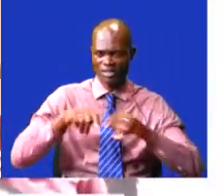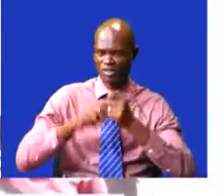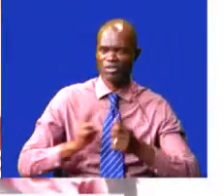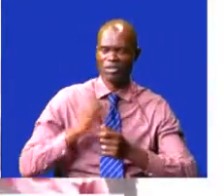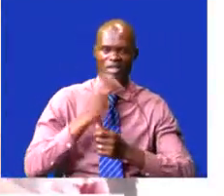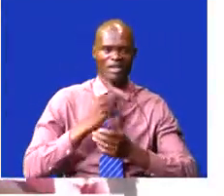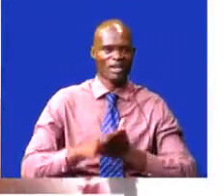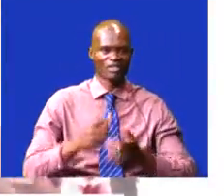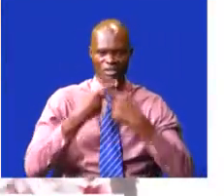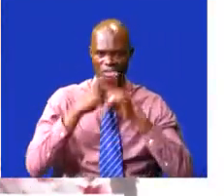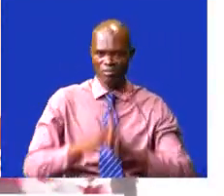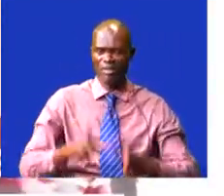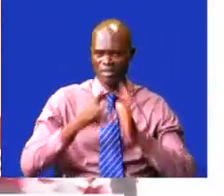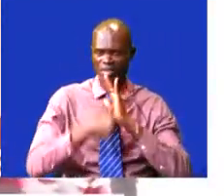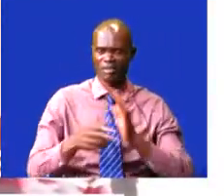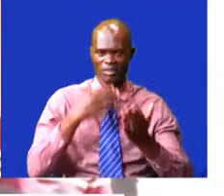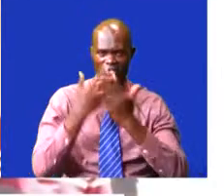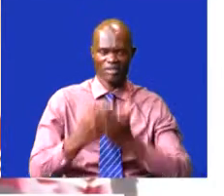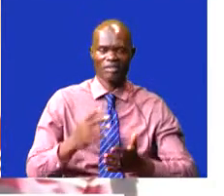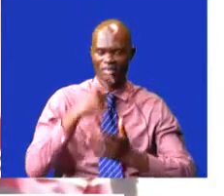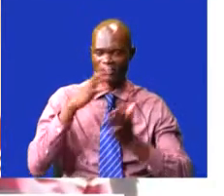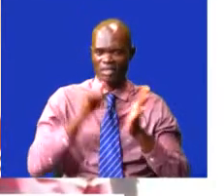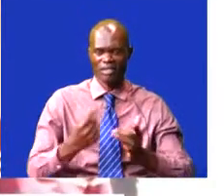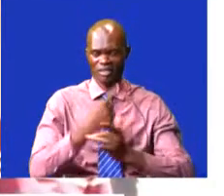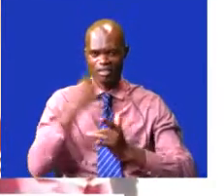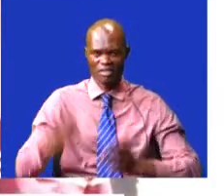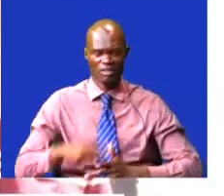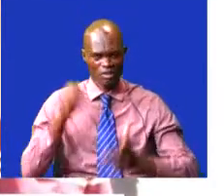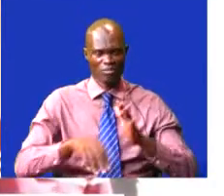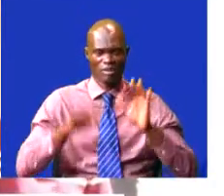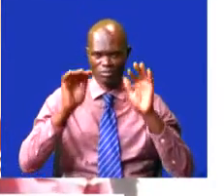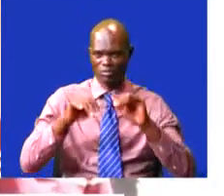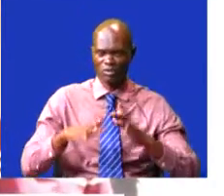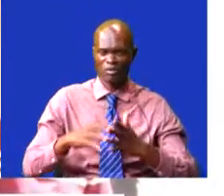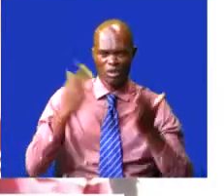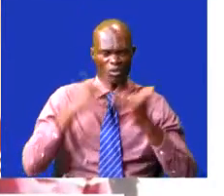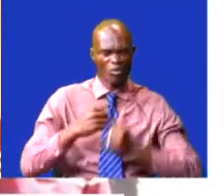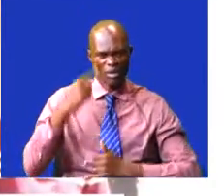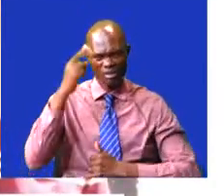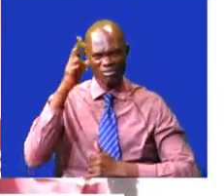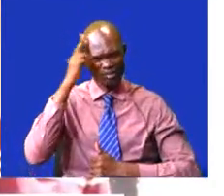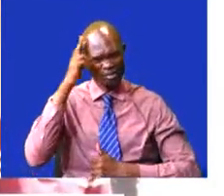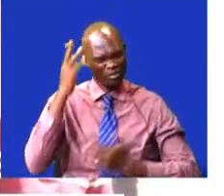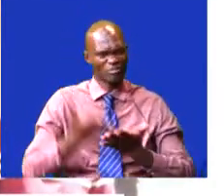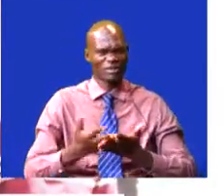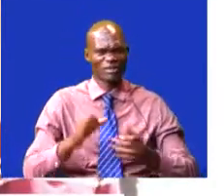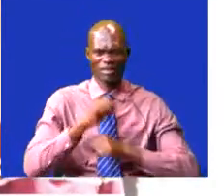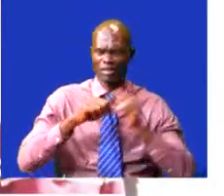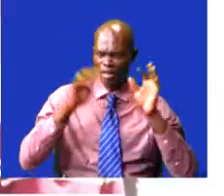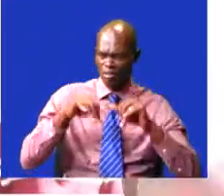wadwoko erokamano owach ng'ato ng'ato mondo pur imobe nyaka par ni mana modi pur imichamo donjo iyi